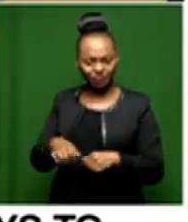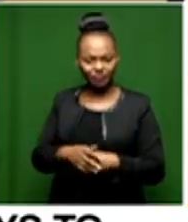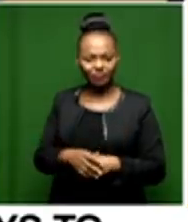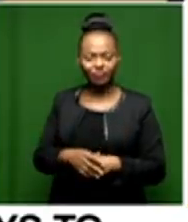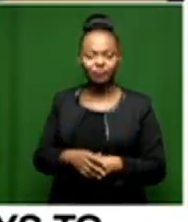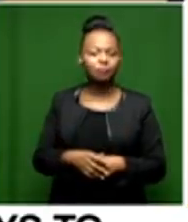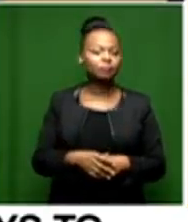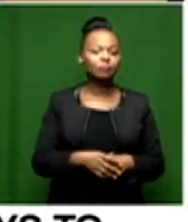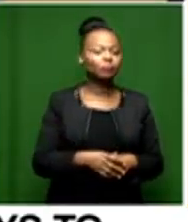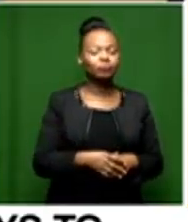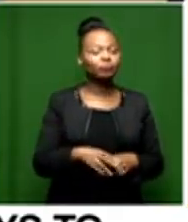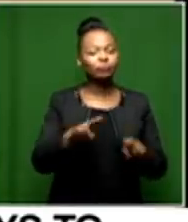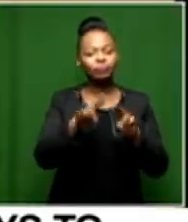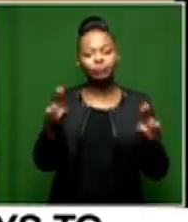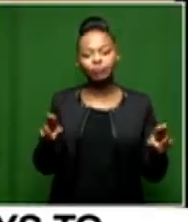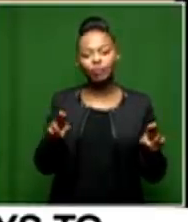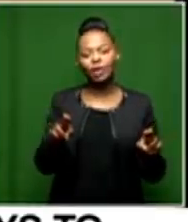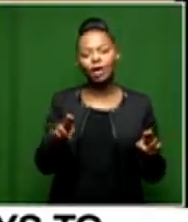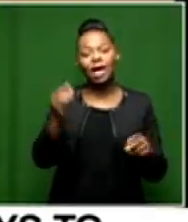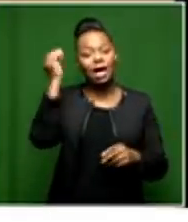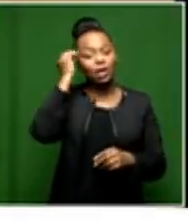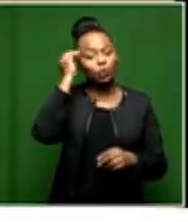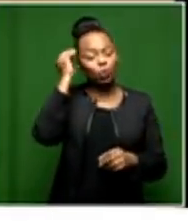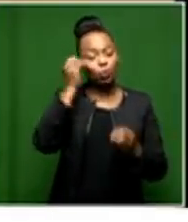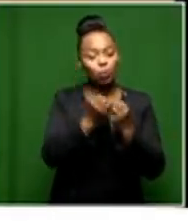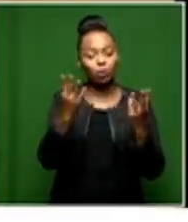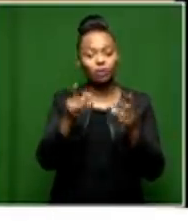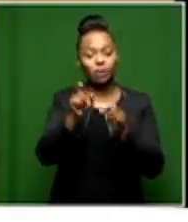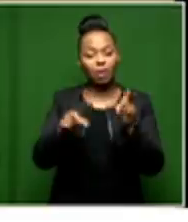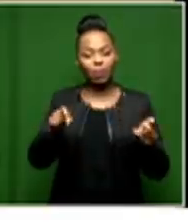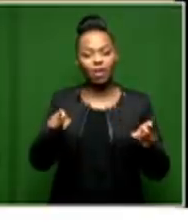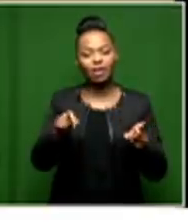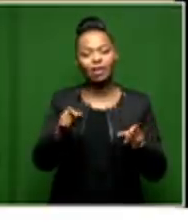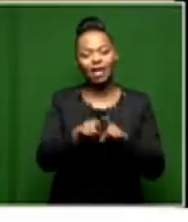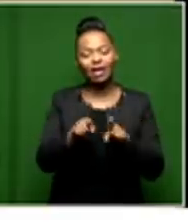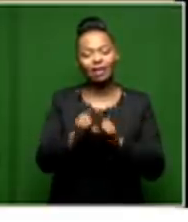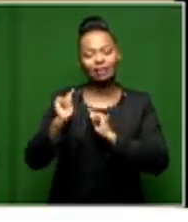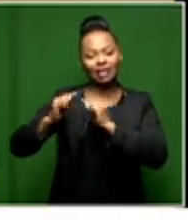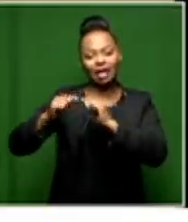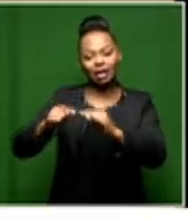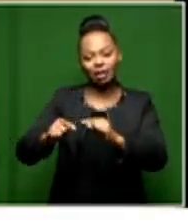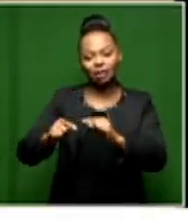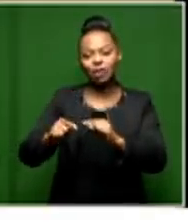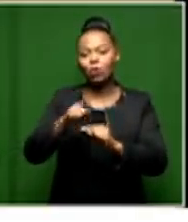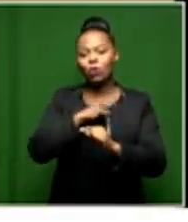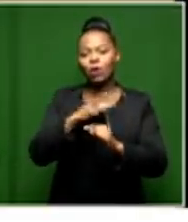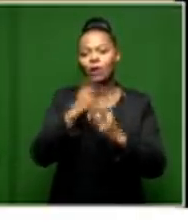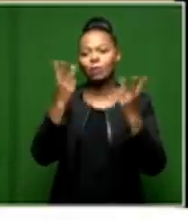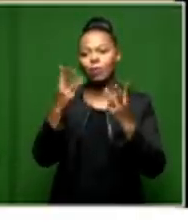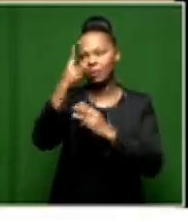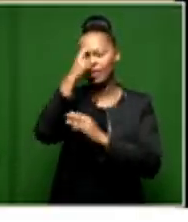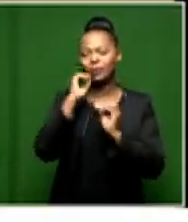Oh, no, definitely not. I mean, I know there are a lot of people who struggle that they can't find anyone to believe them, to be